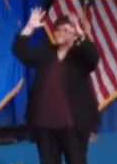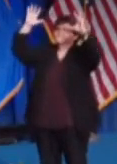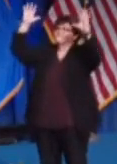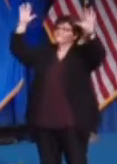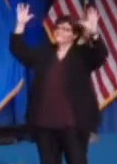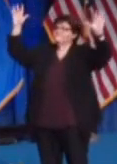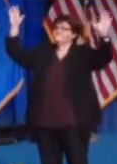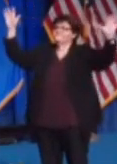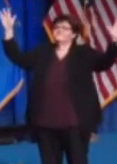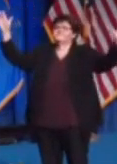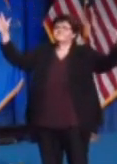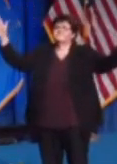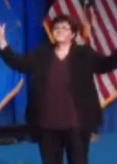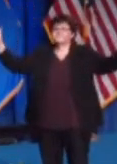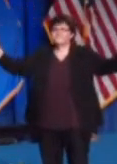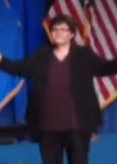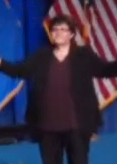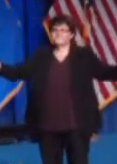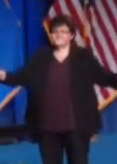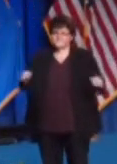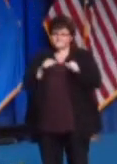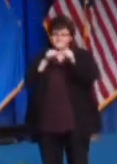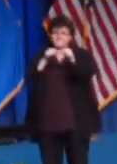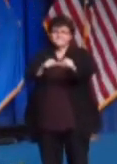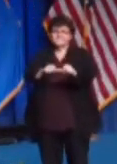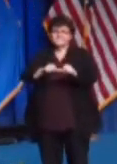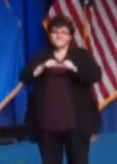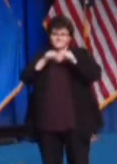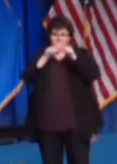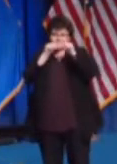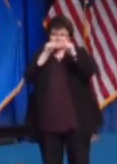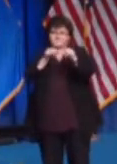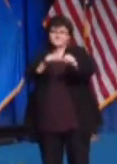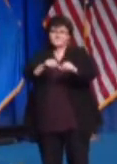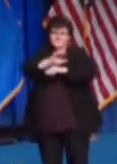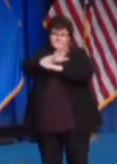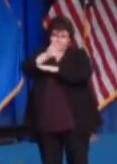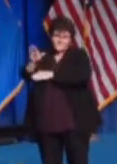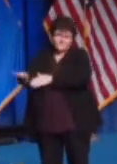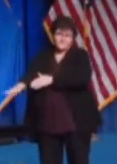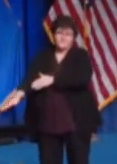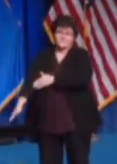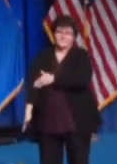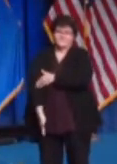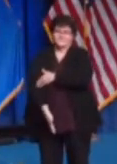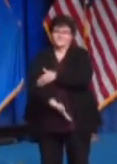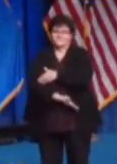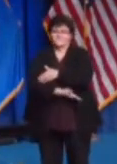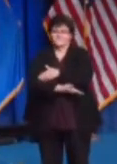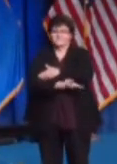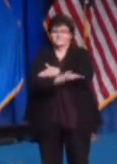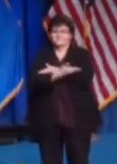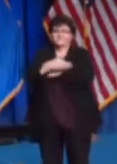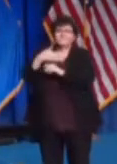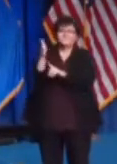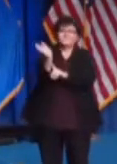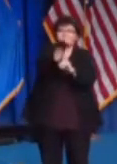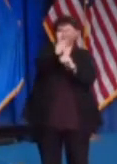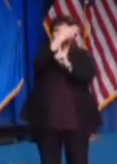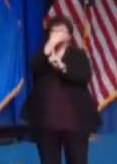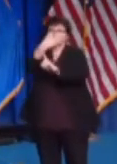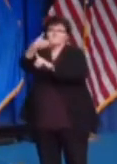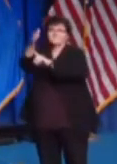in air, gave proof through the night that